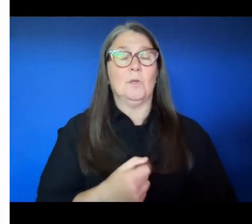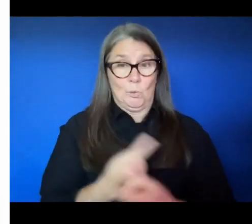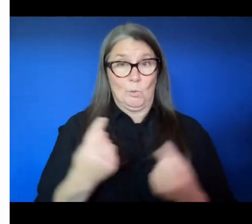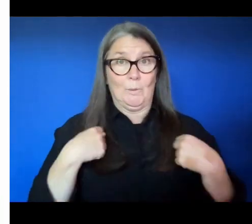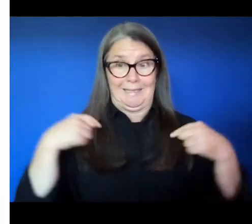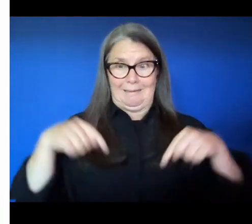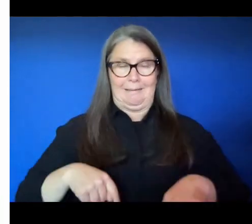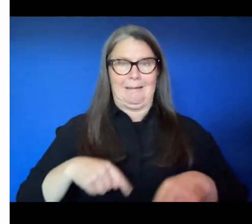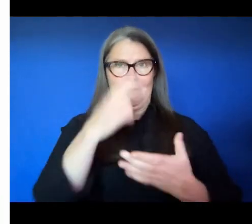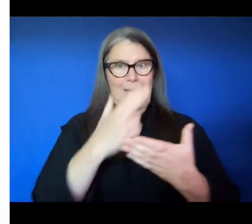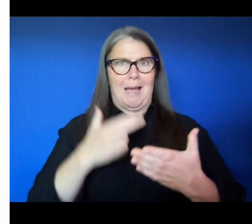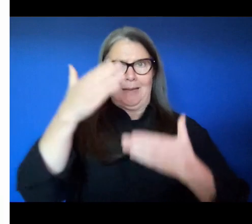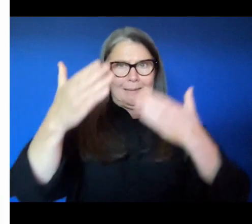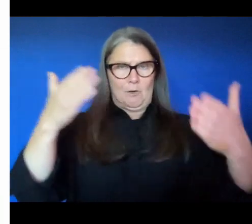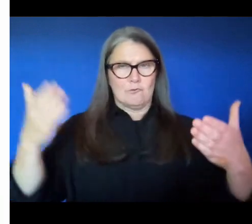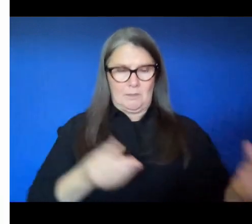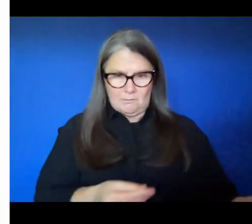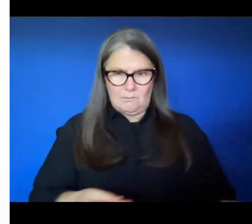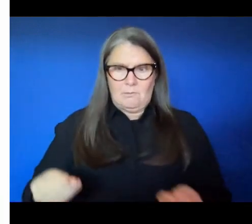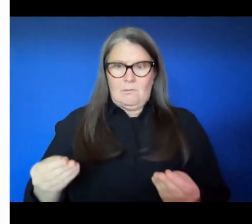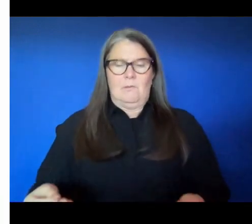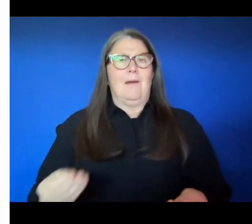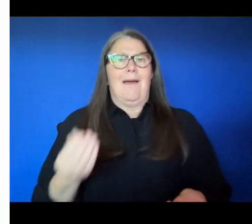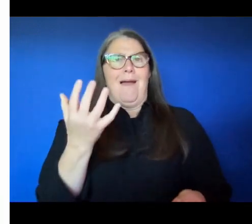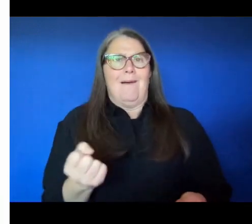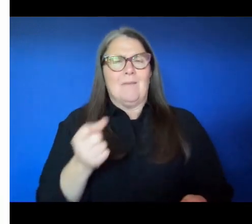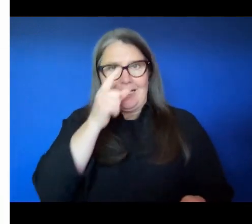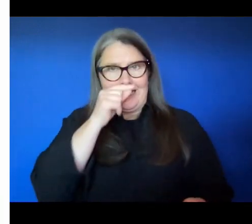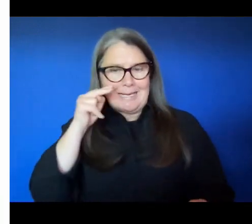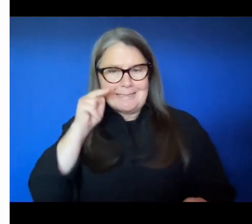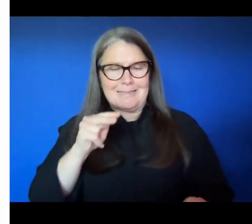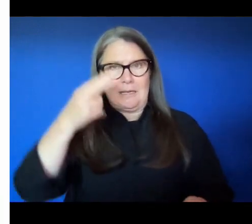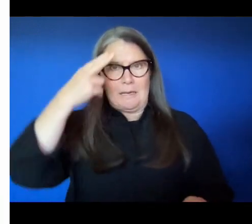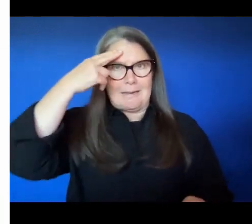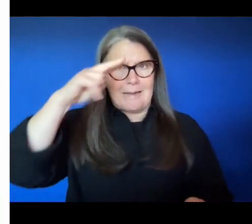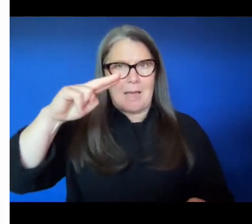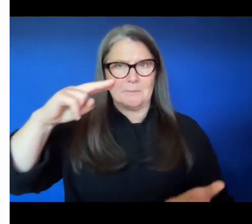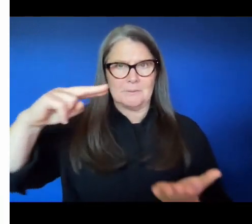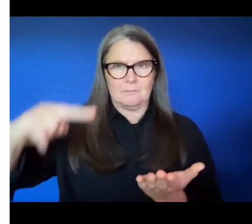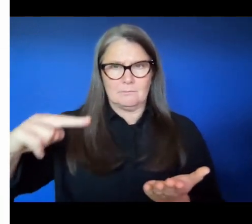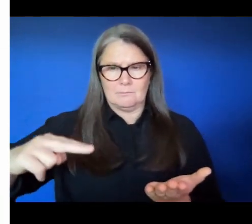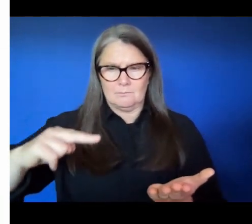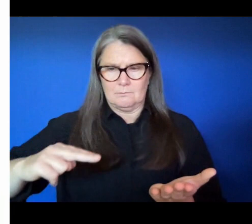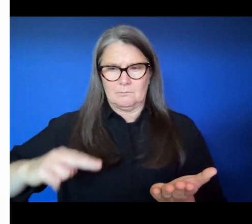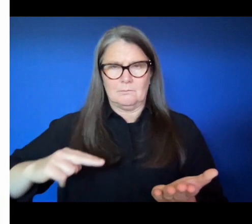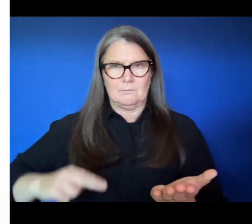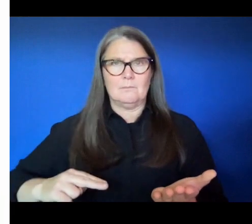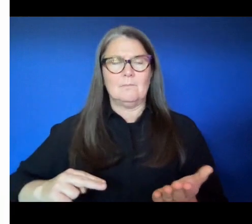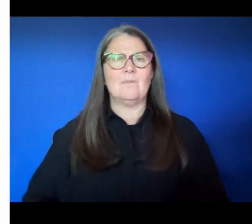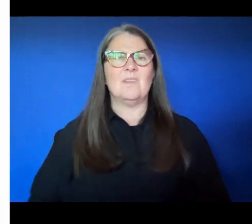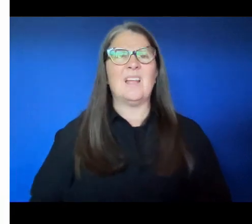names that are allowed to be sort of reproduced, and then there is muslin